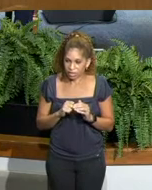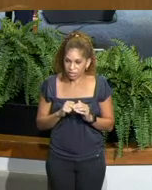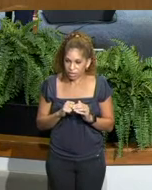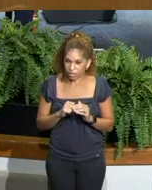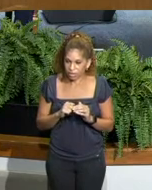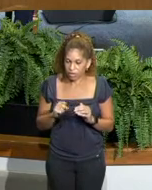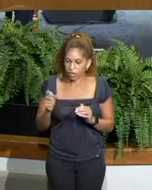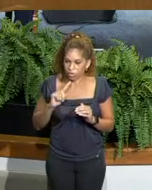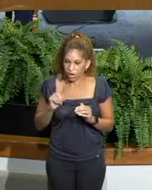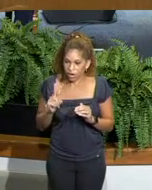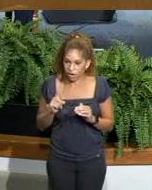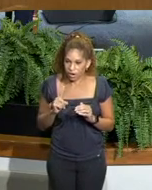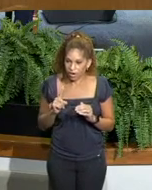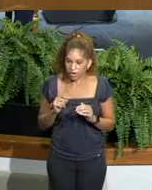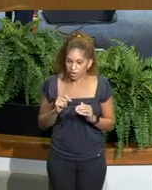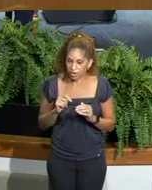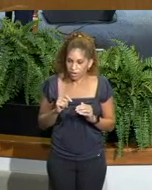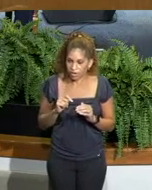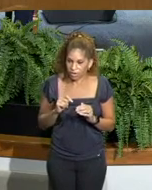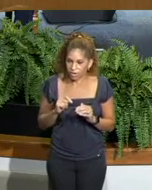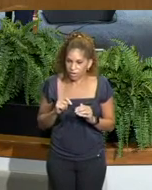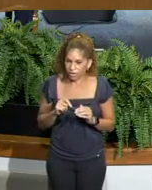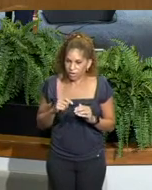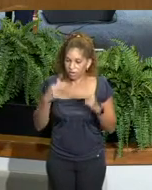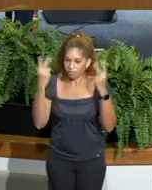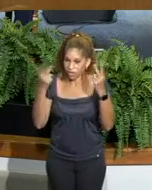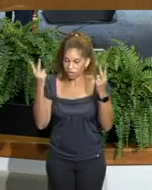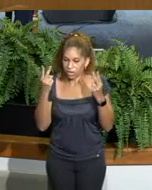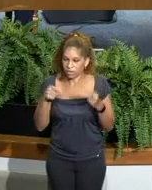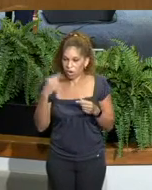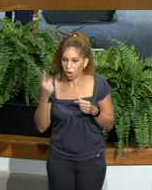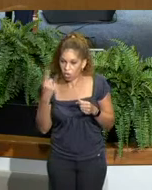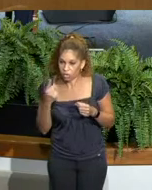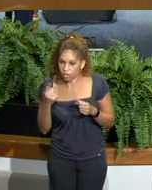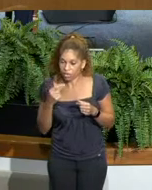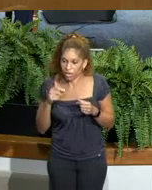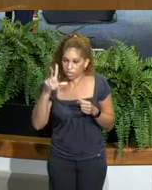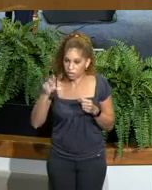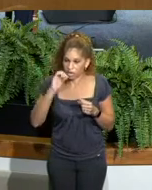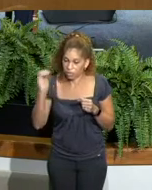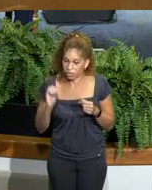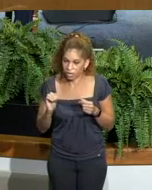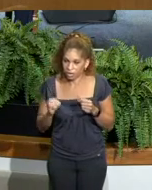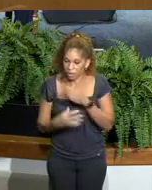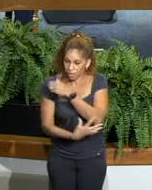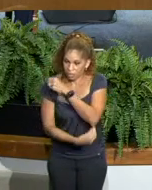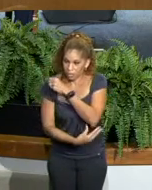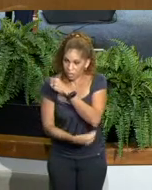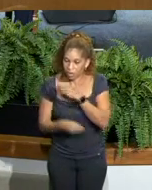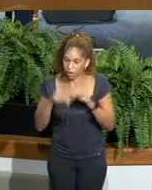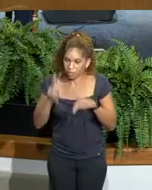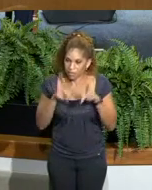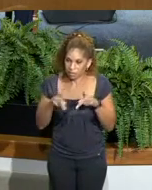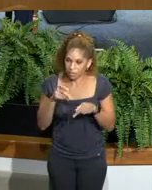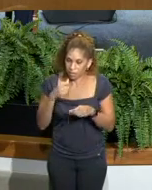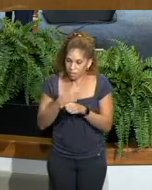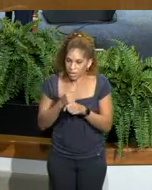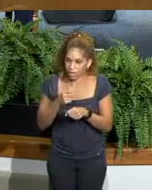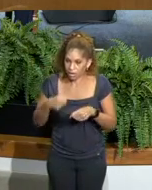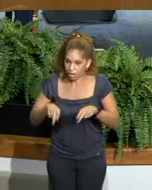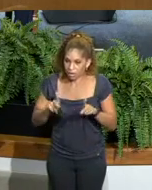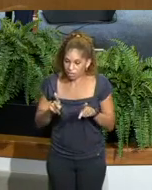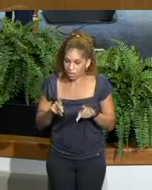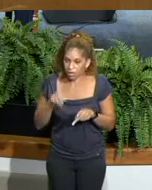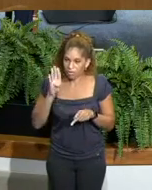states where the margin of victory was only 3%, poor and low wealth people make up 45% of